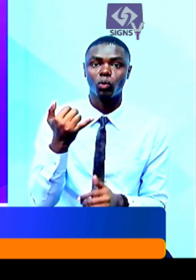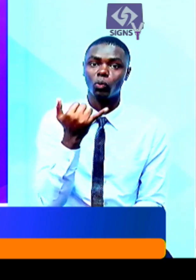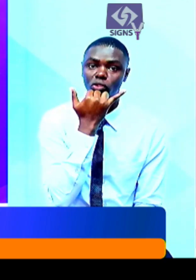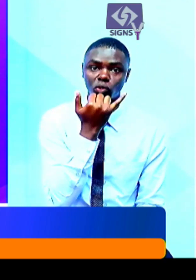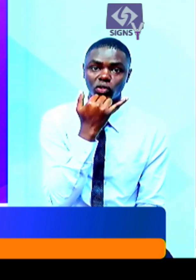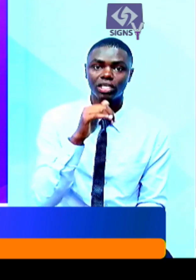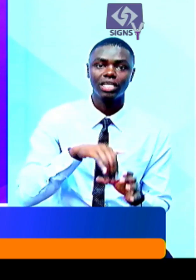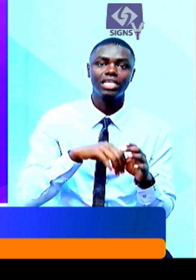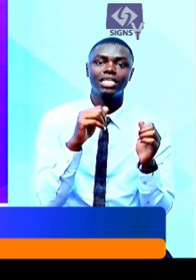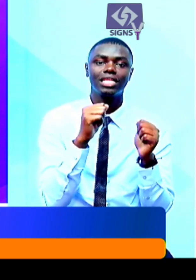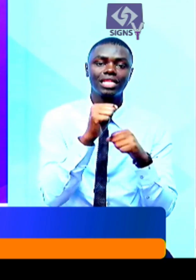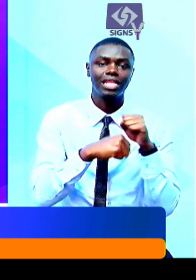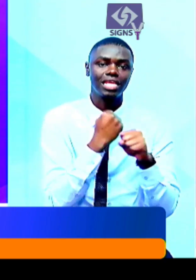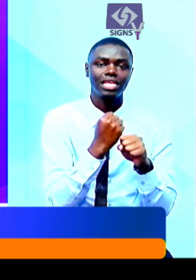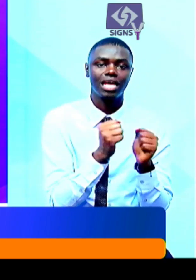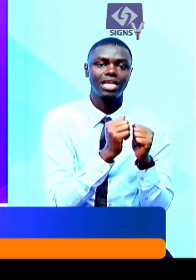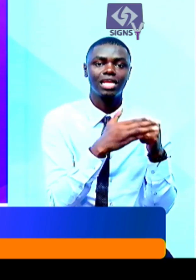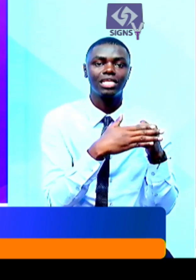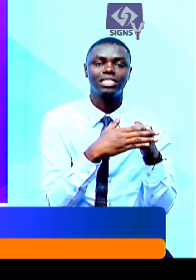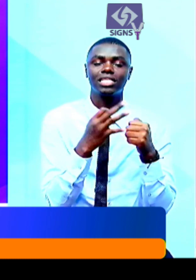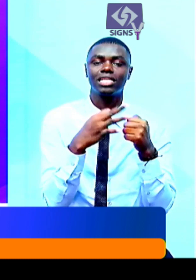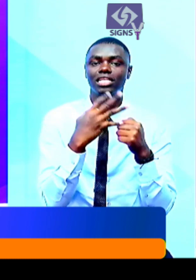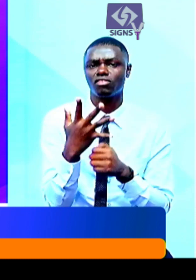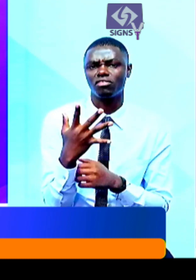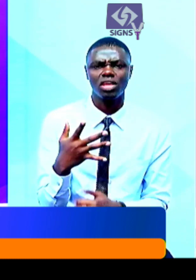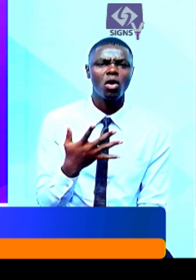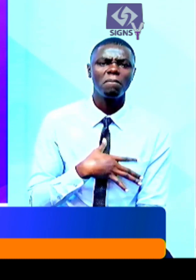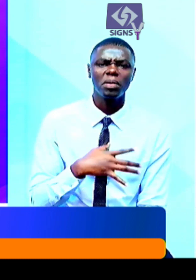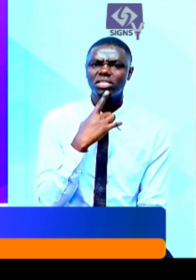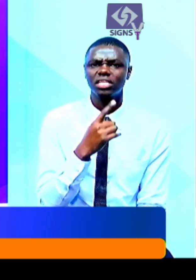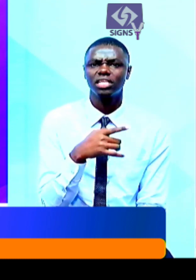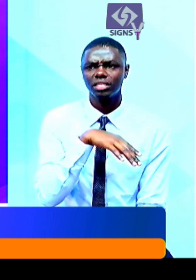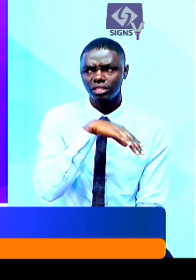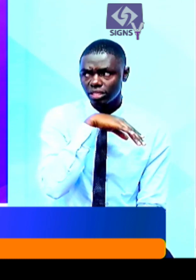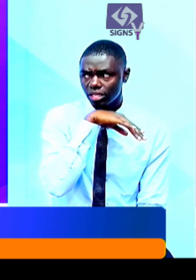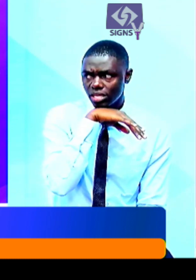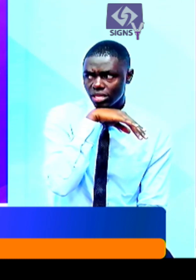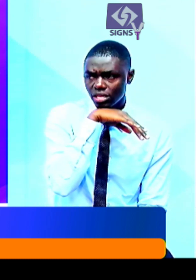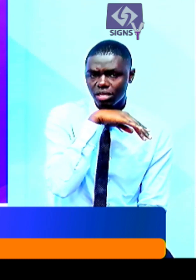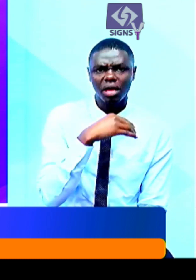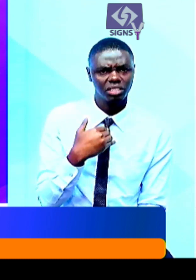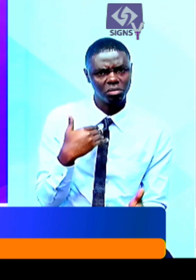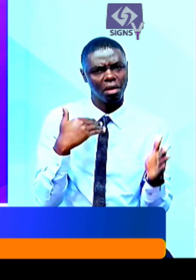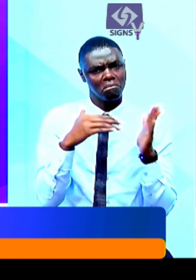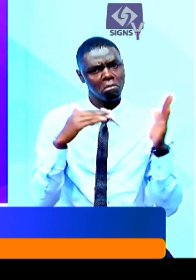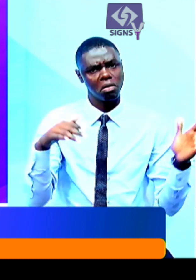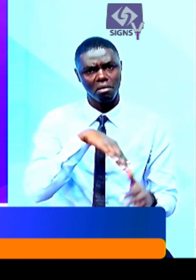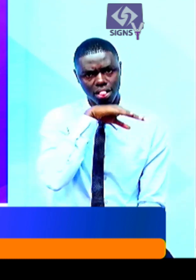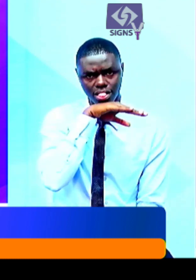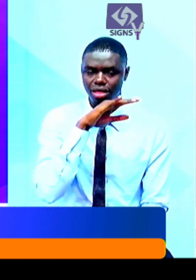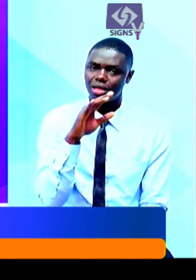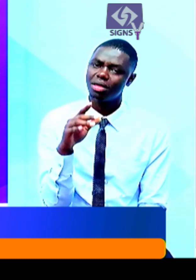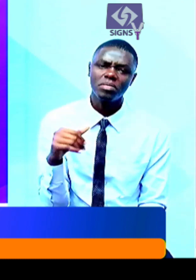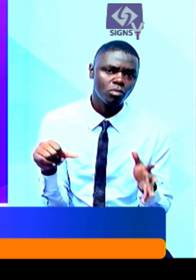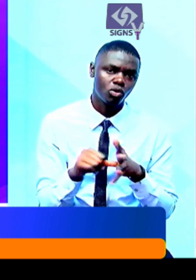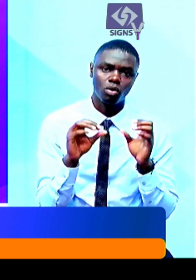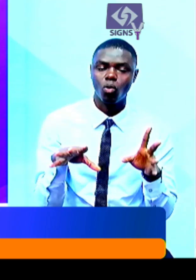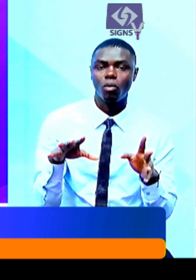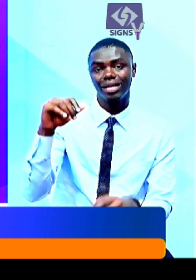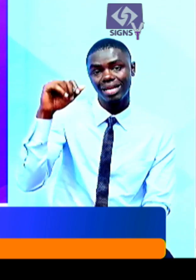year 1985. I had people saying Raila Odinga is brilliant. I don't have a problem with that, isn't it? But intelligence